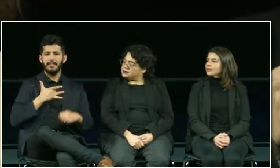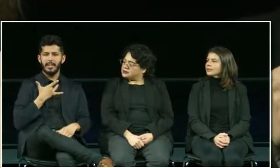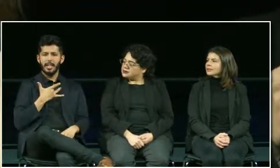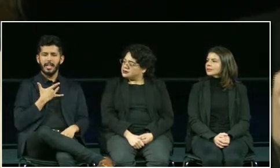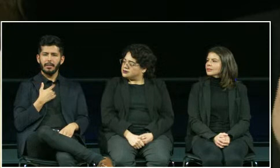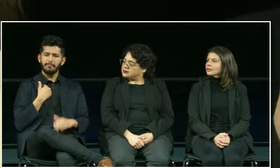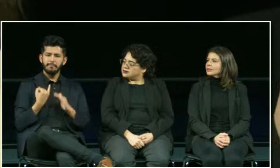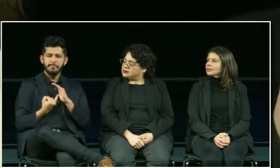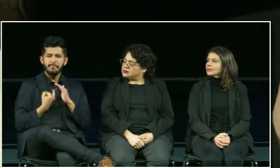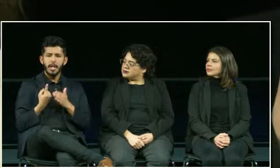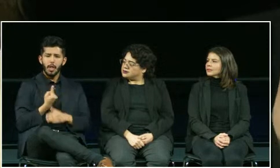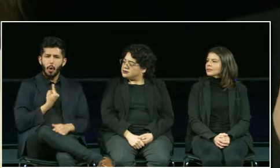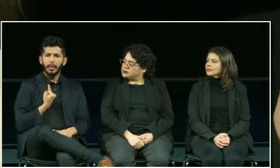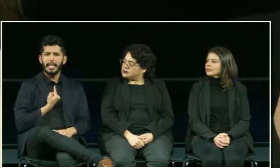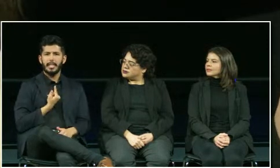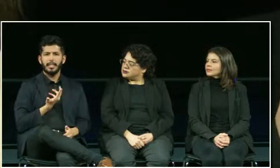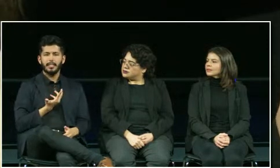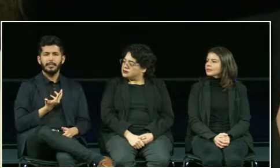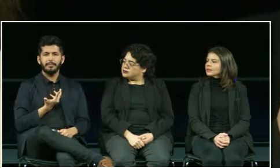feeling lonely.